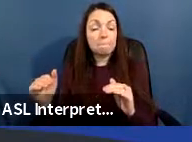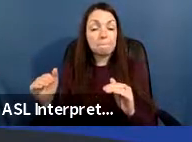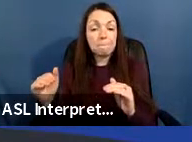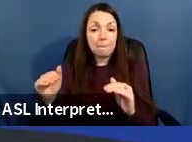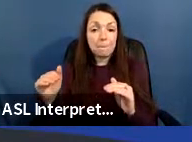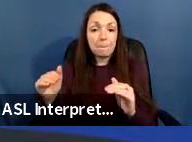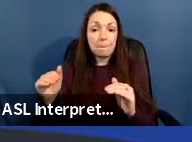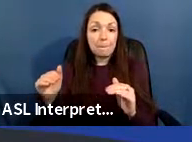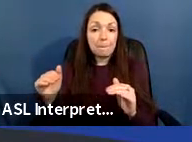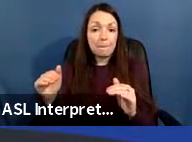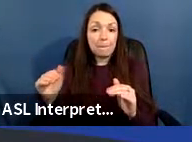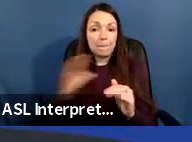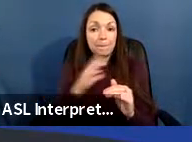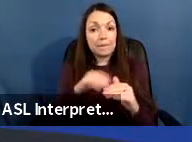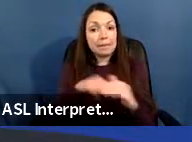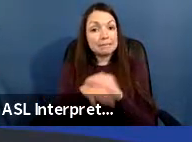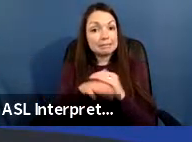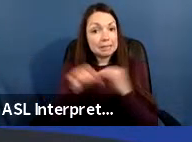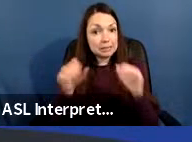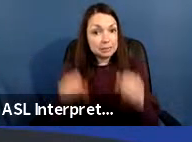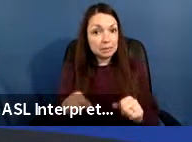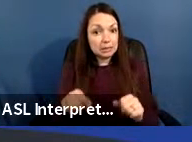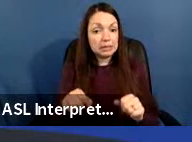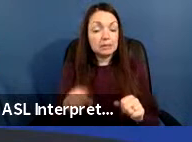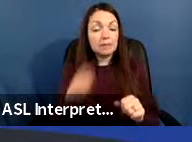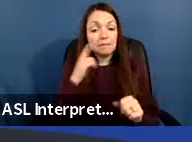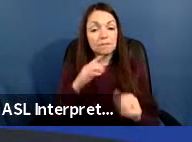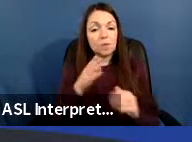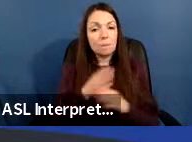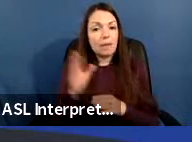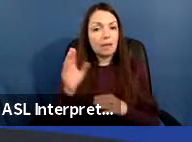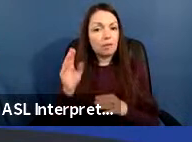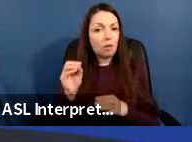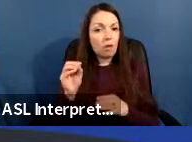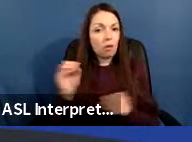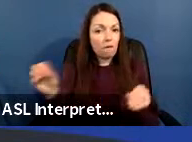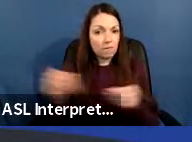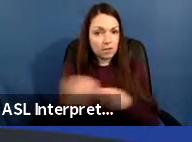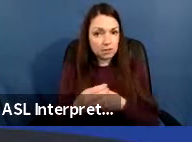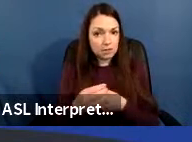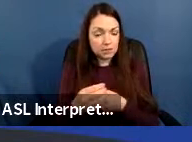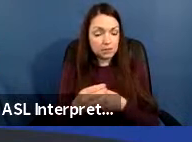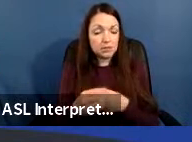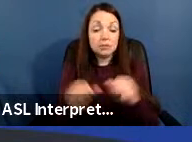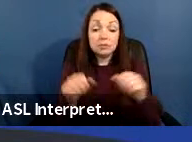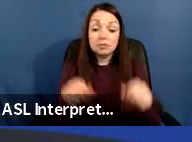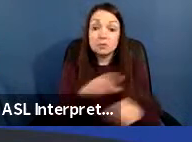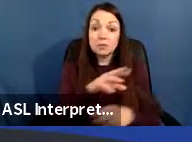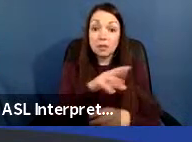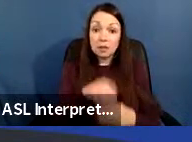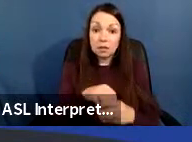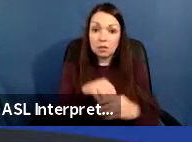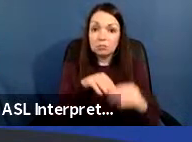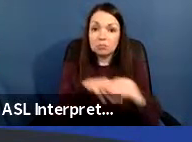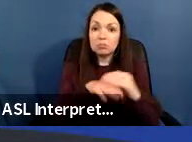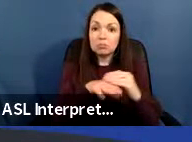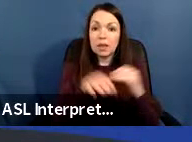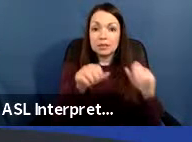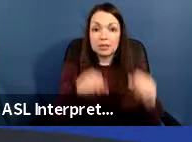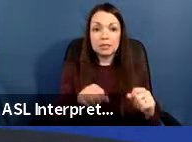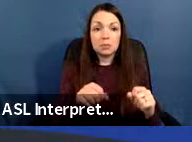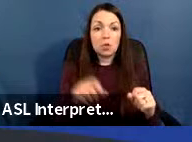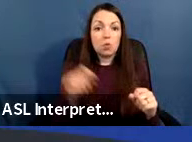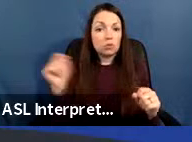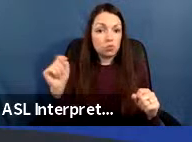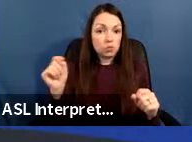as an accessibility to the main office. In addition, it could include accessible